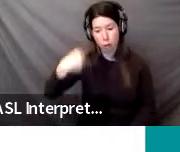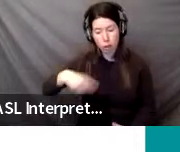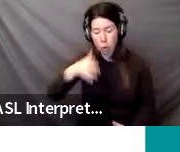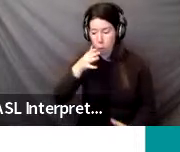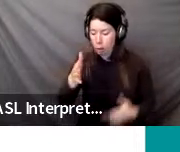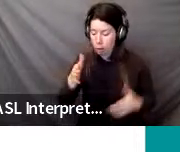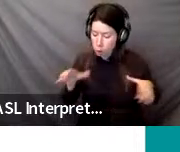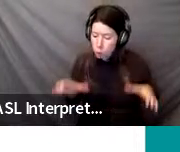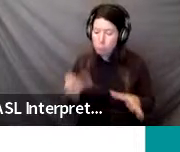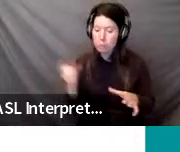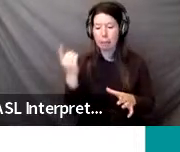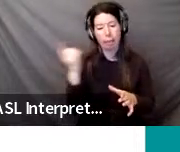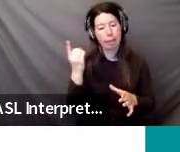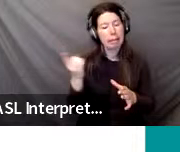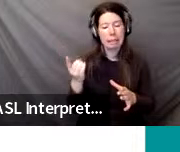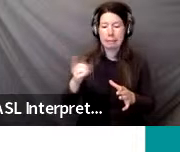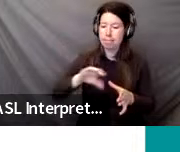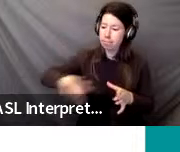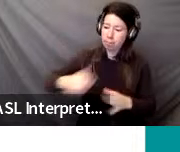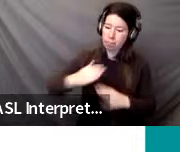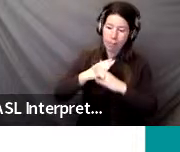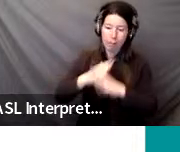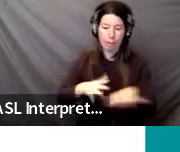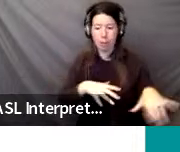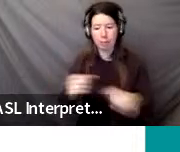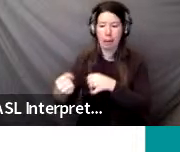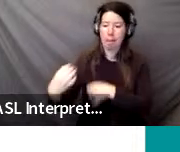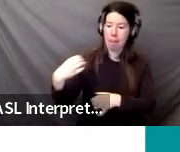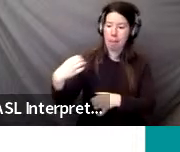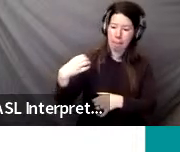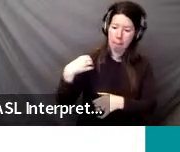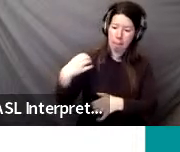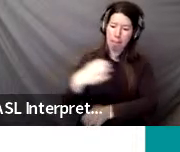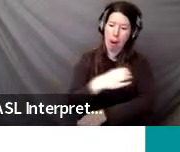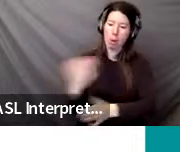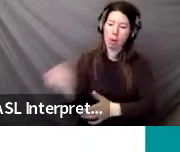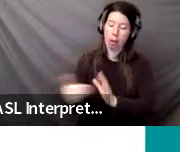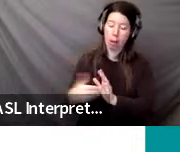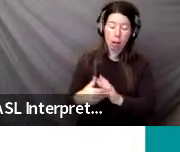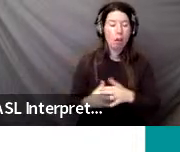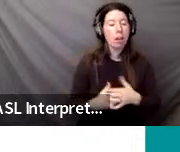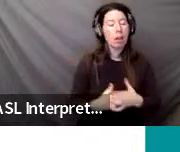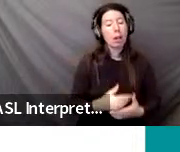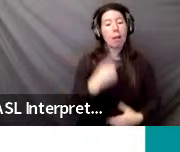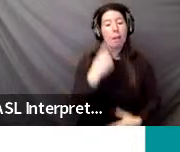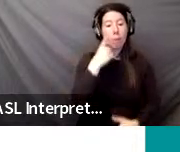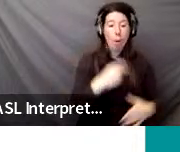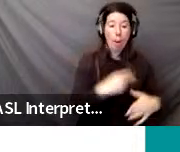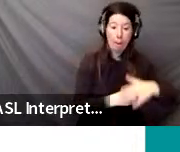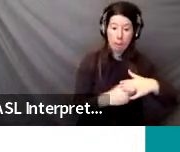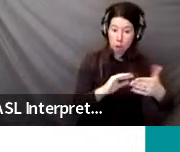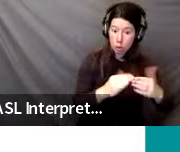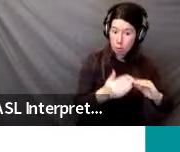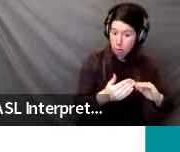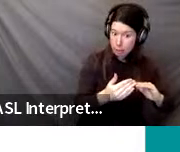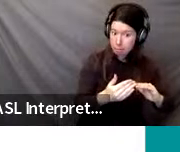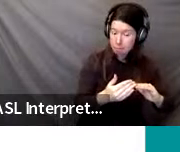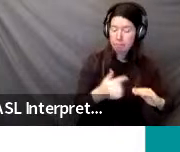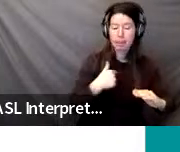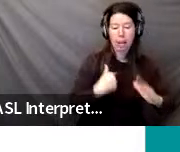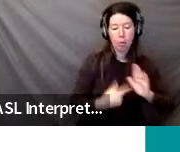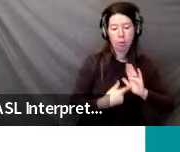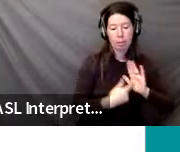of power. As for the bridge community, I represent the guys there are